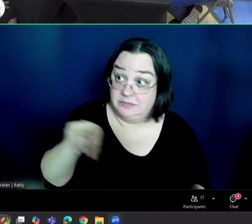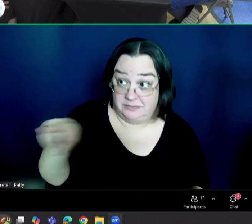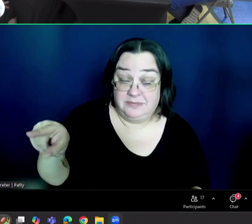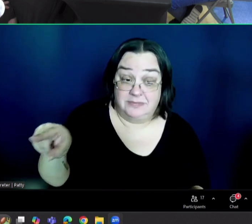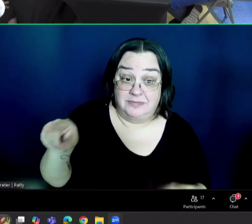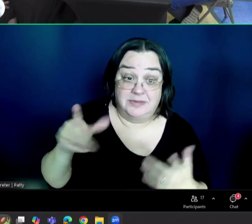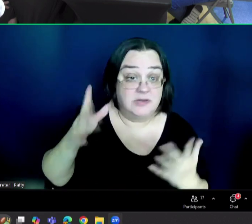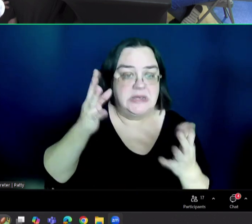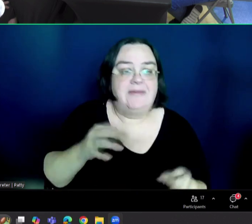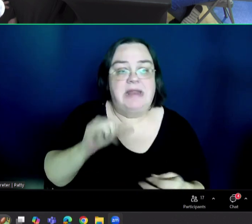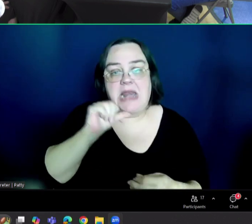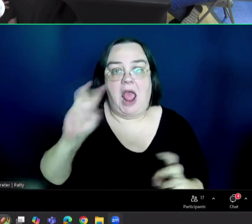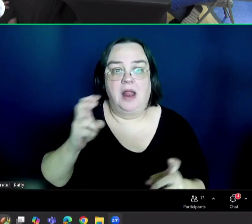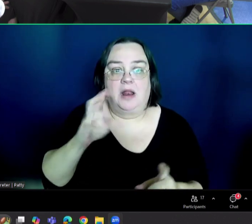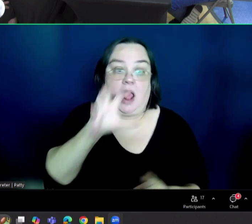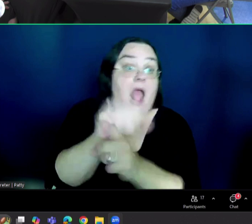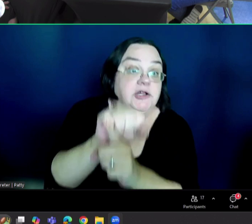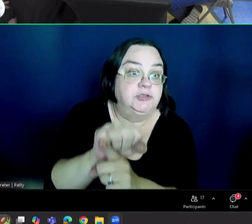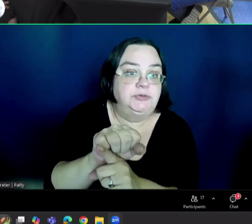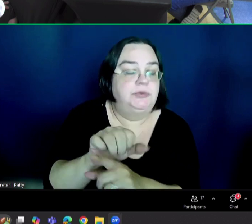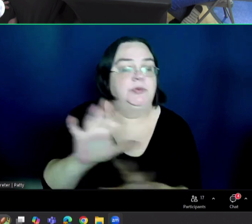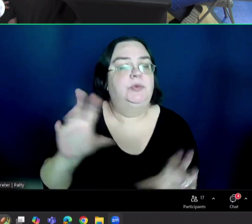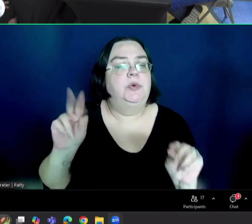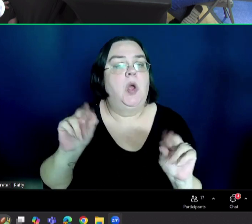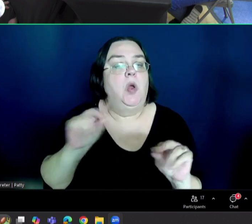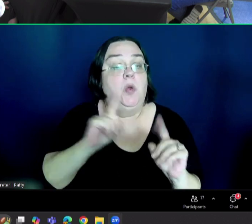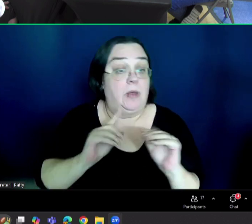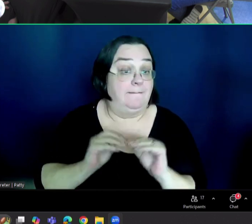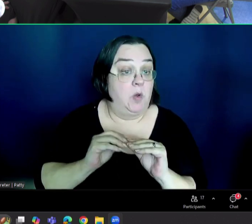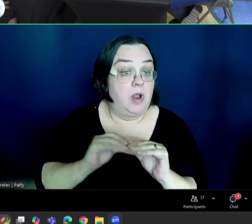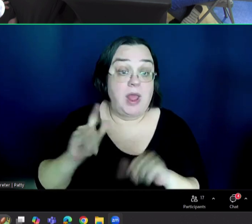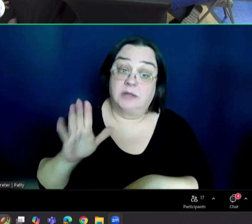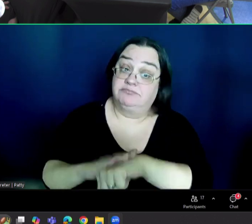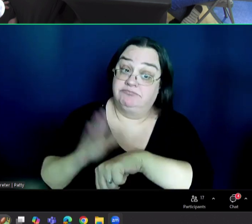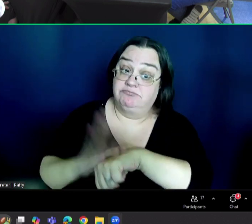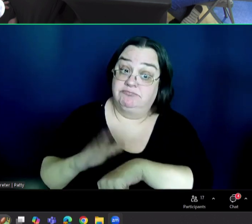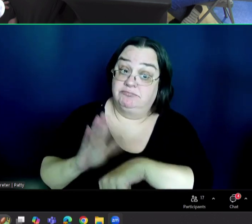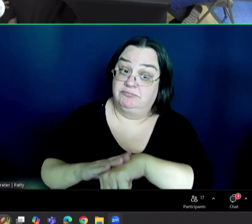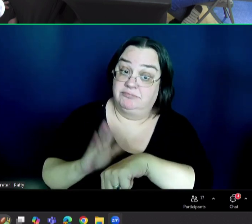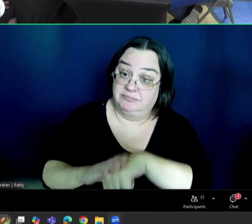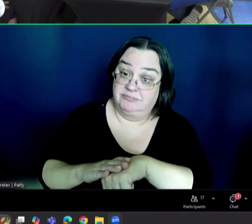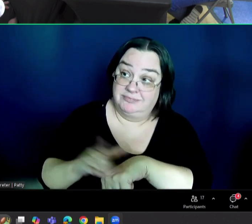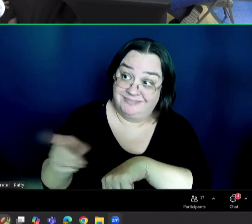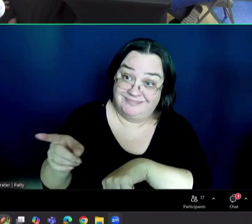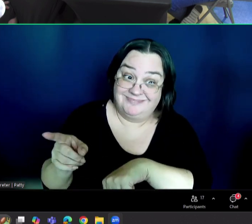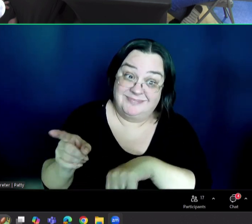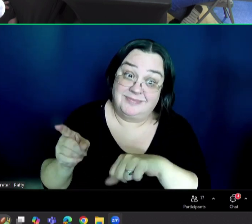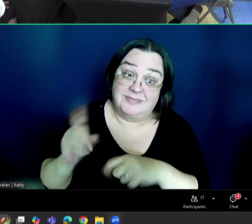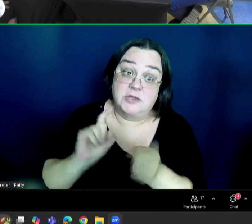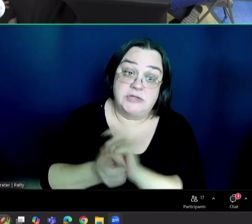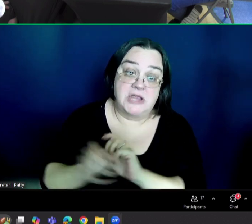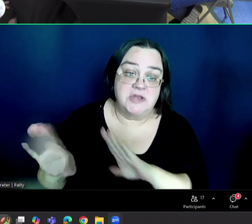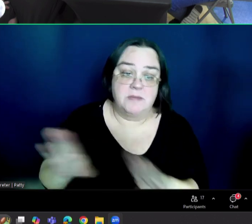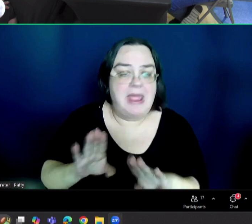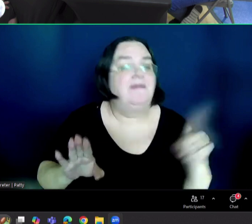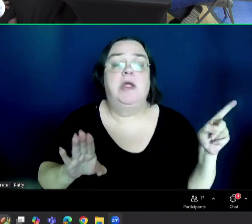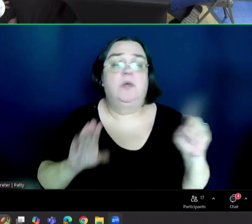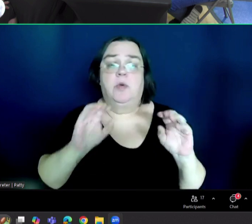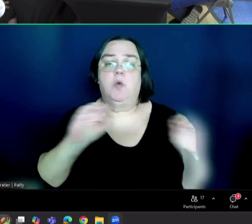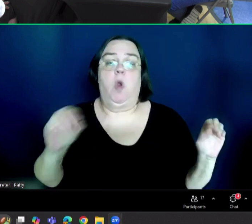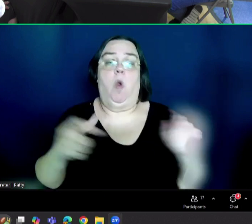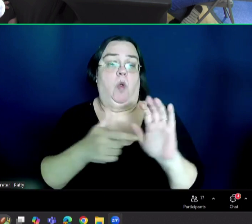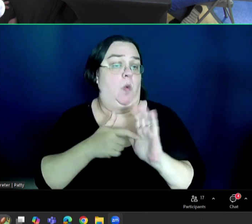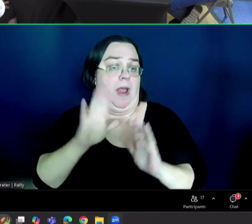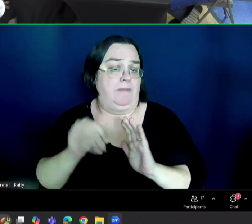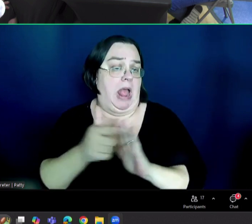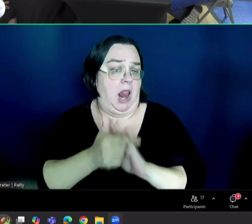not a gotcha at all. It's really, hey, be aware, change the behavior. Okay, so there's no requirement by law, but that's something that we could